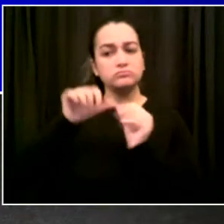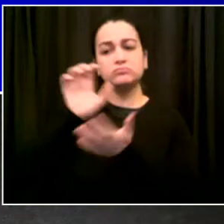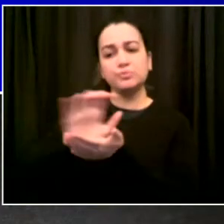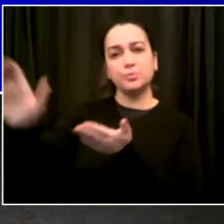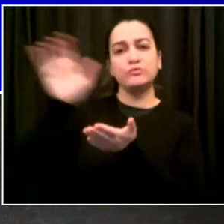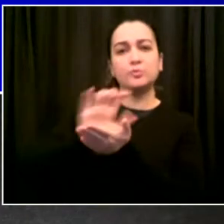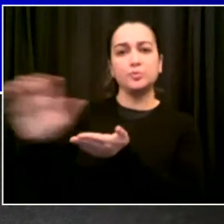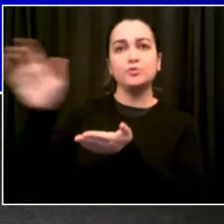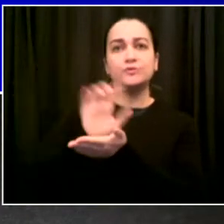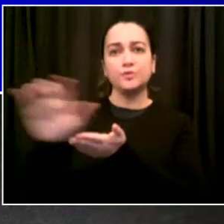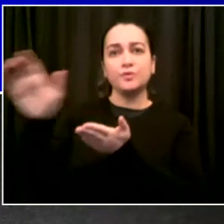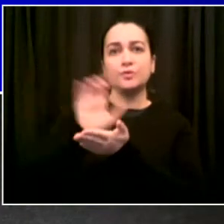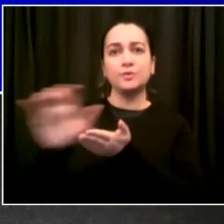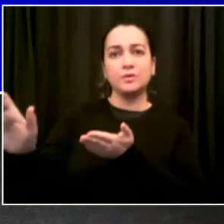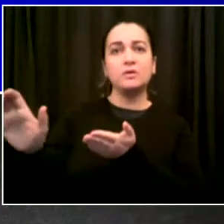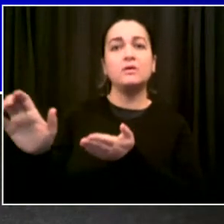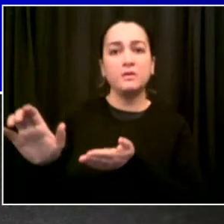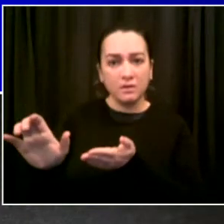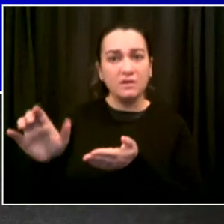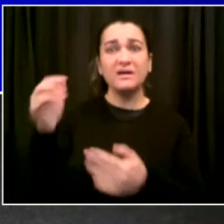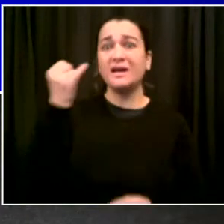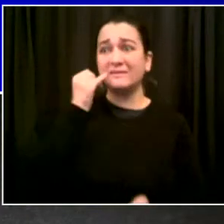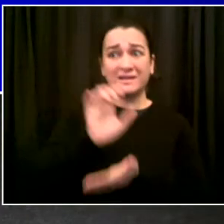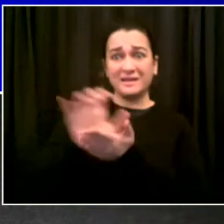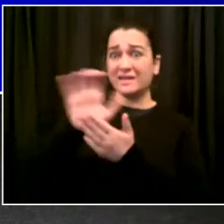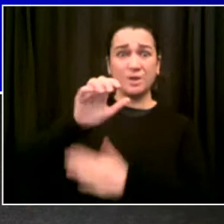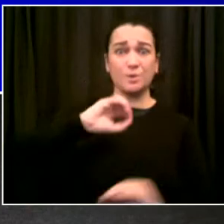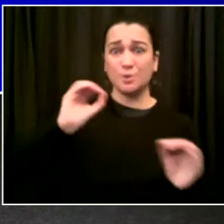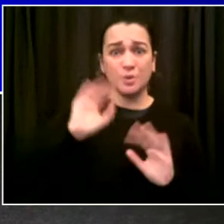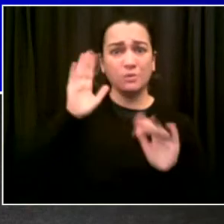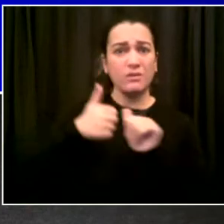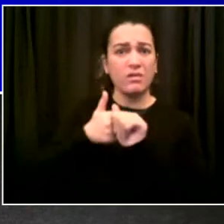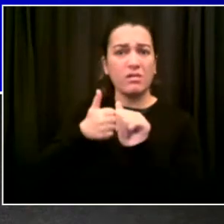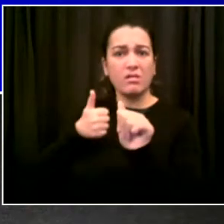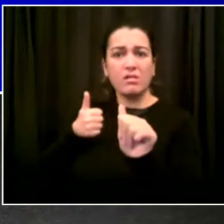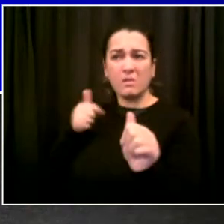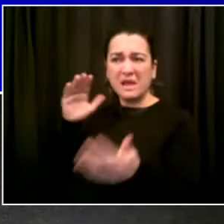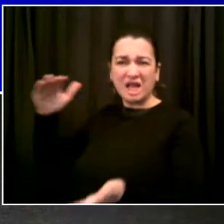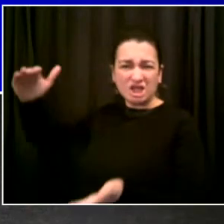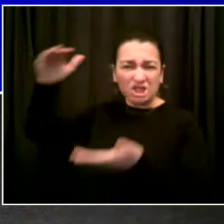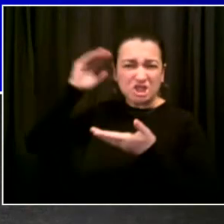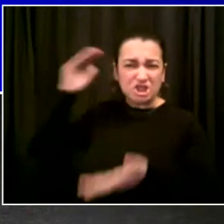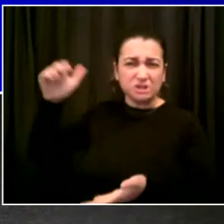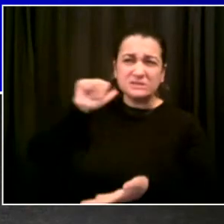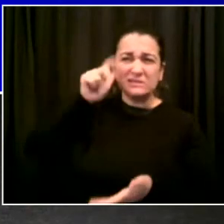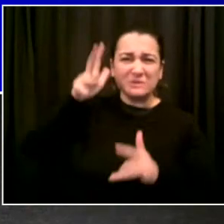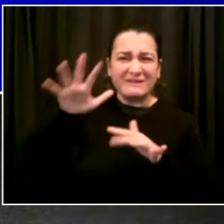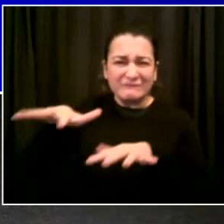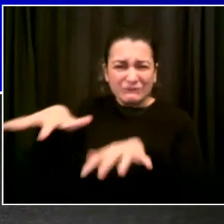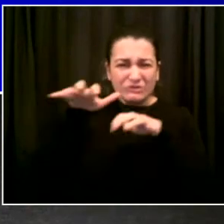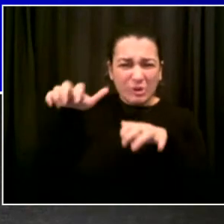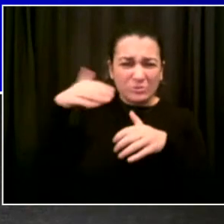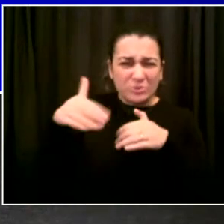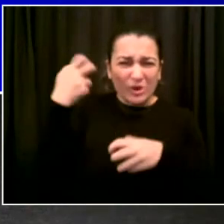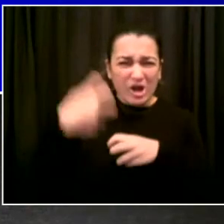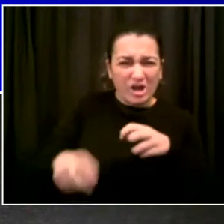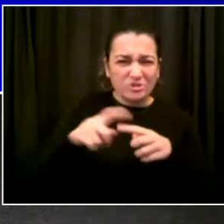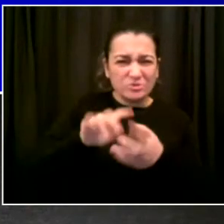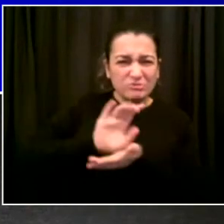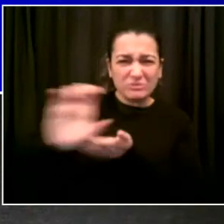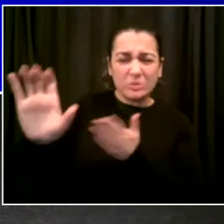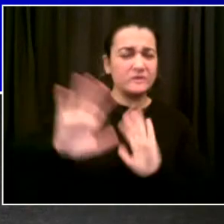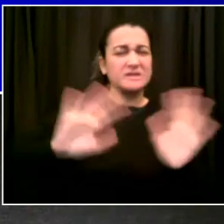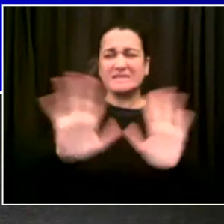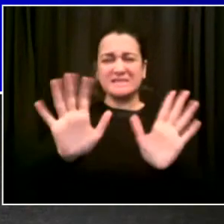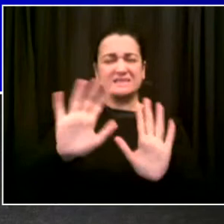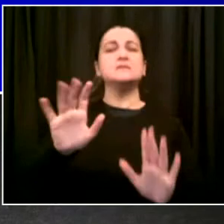this is why it's so important to stay off the streets. Alternate side parking will be canceled today through Saturday. So wherever your